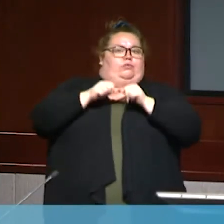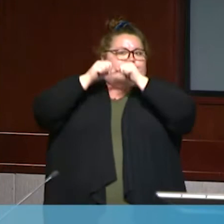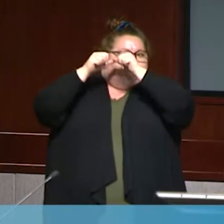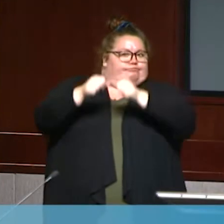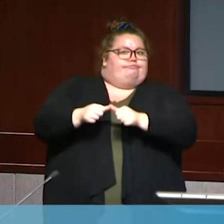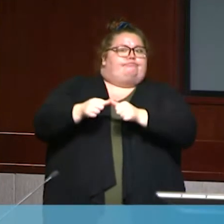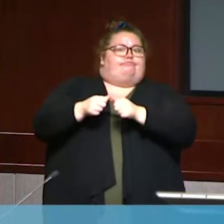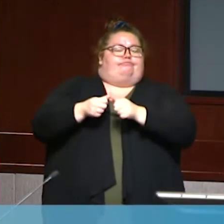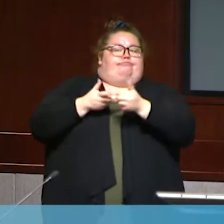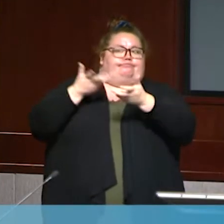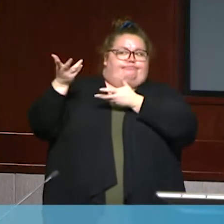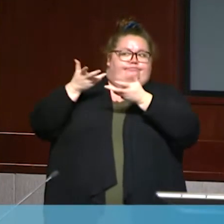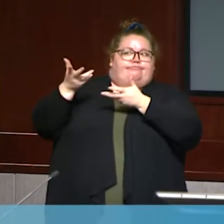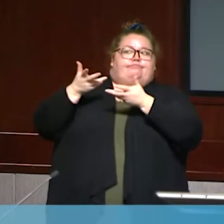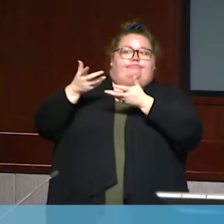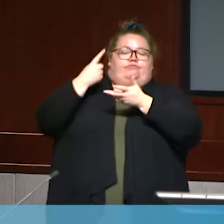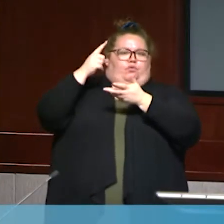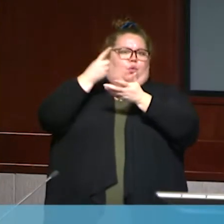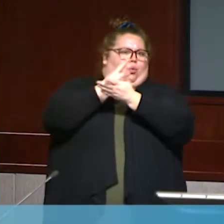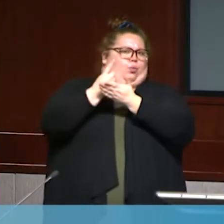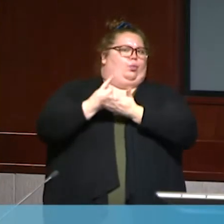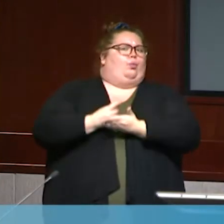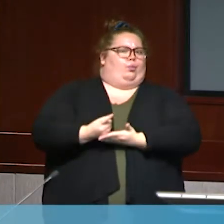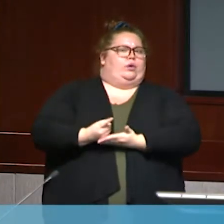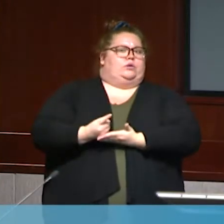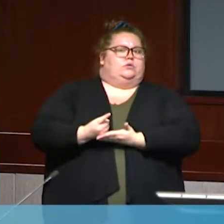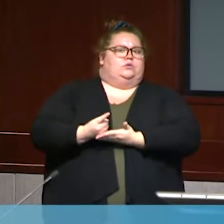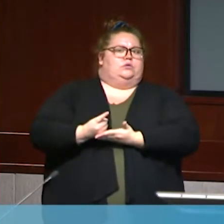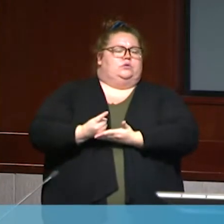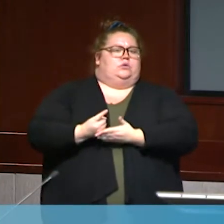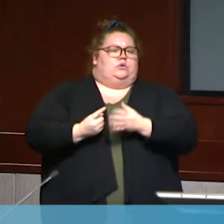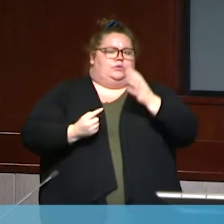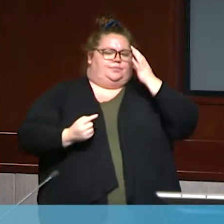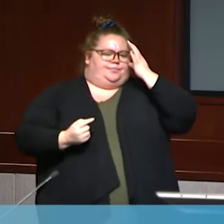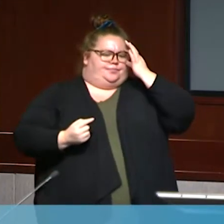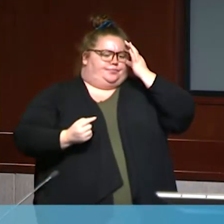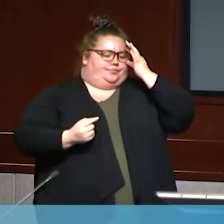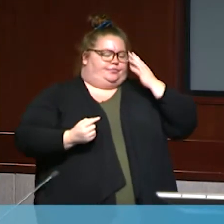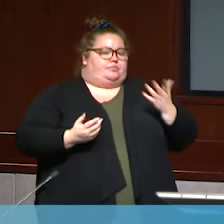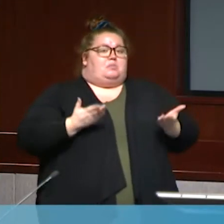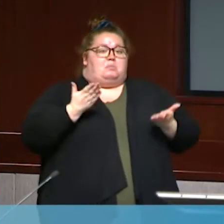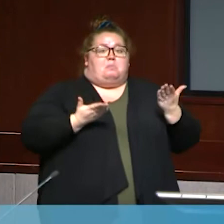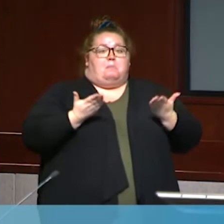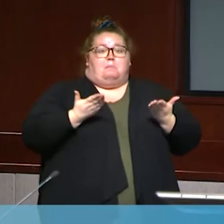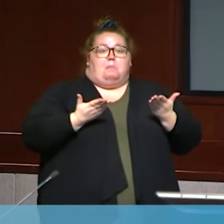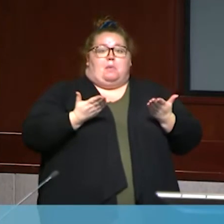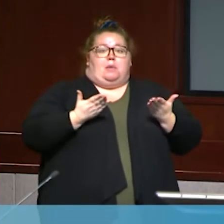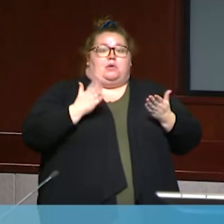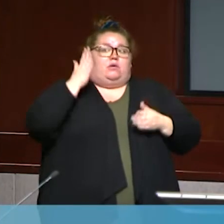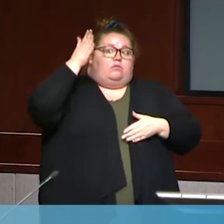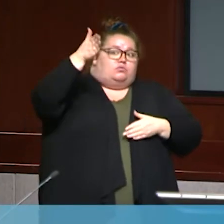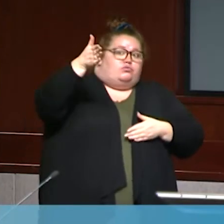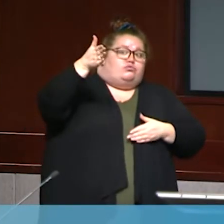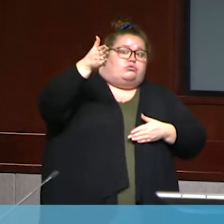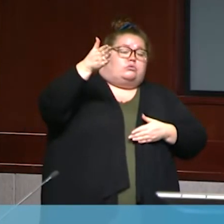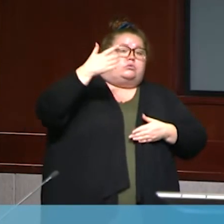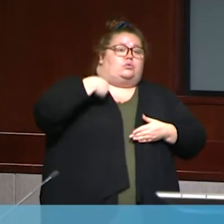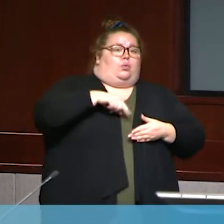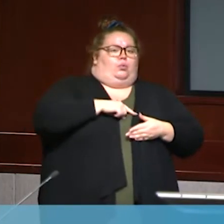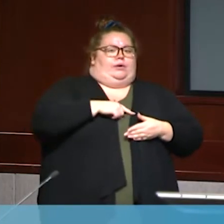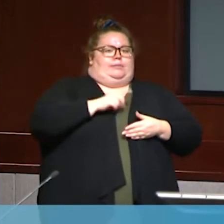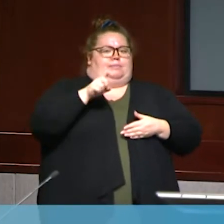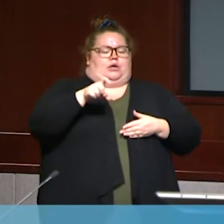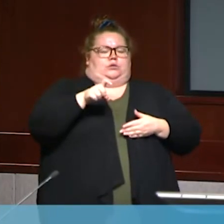we're seeing and how to address them. We may very well, at some point in the future, need to